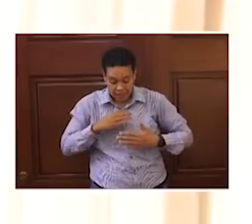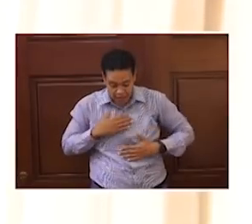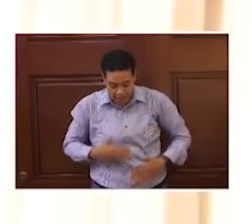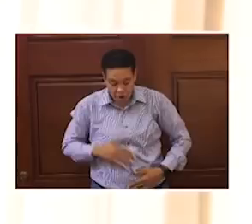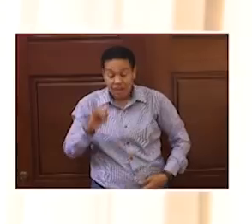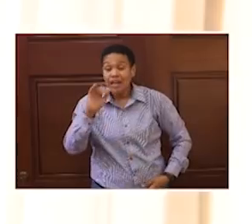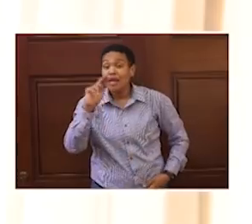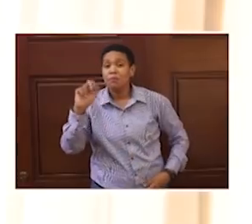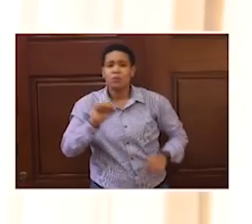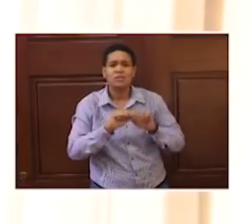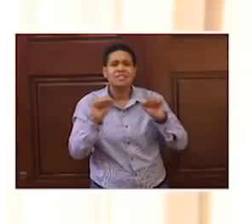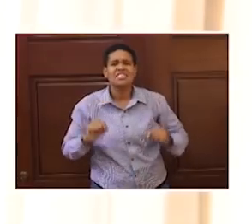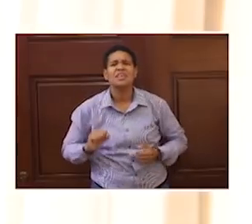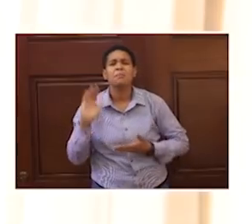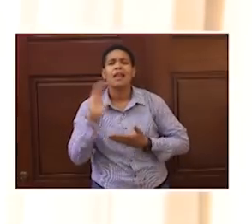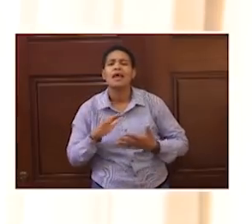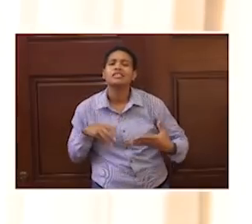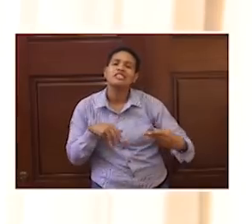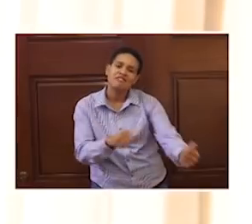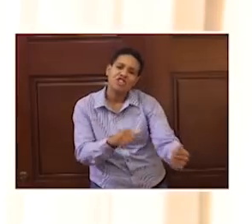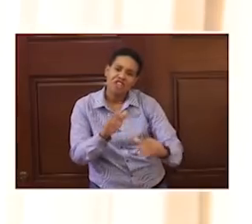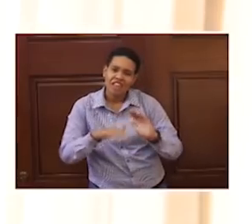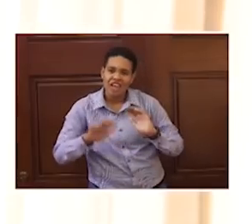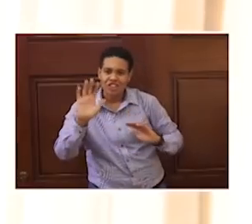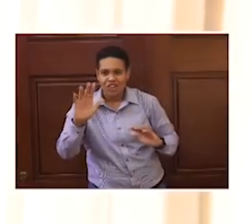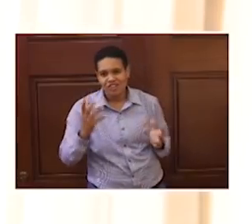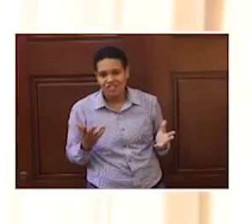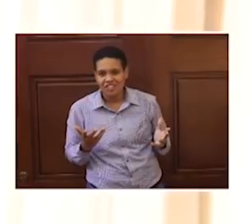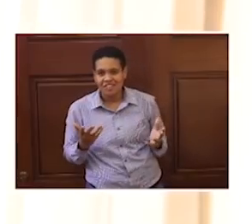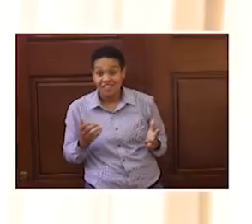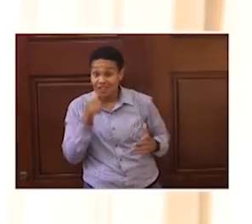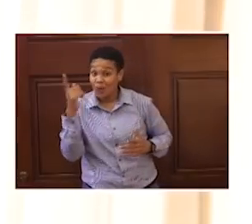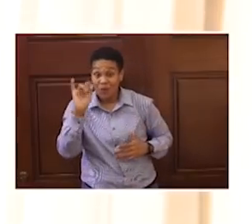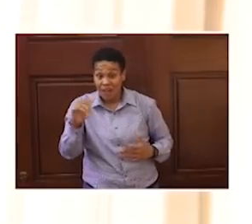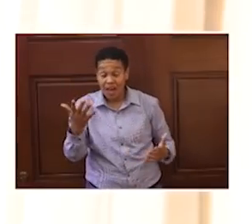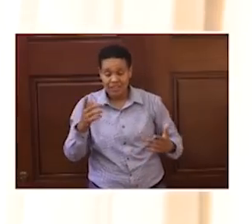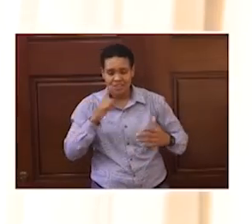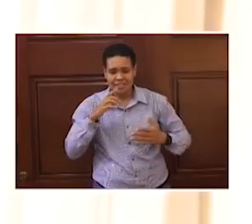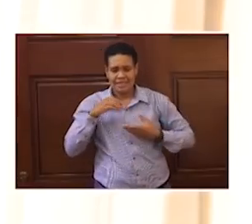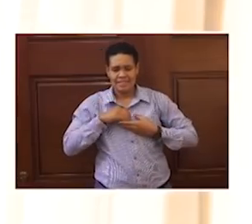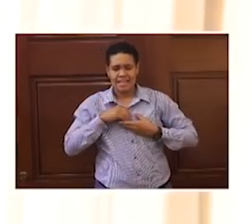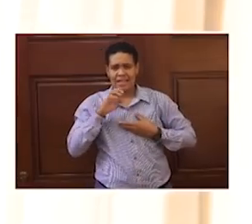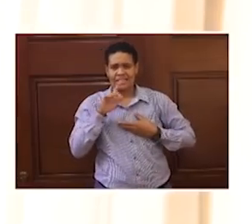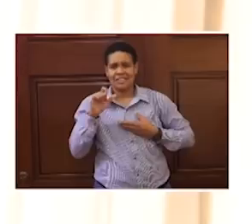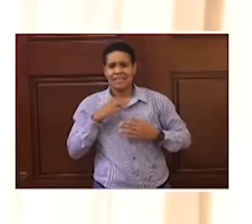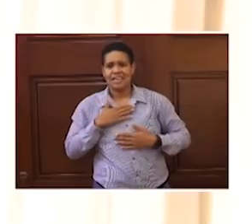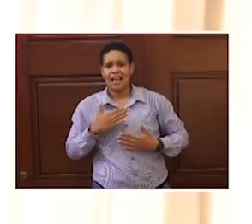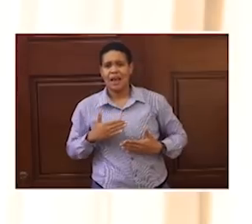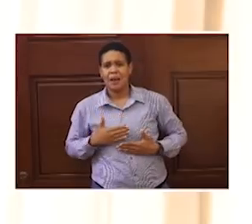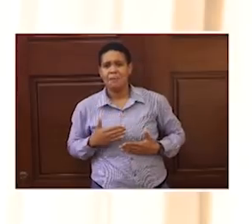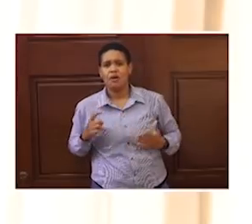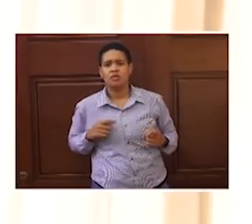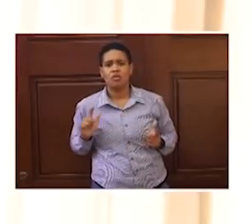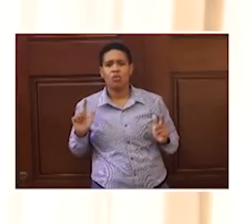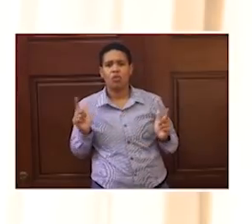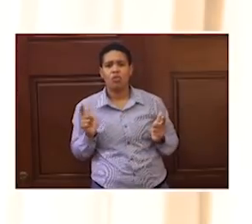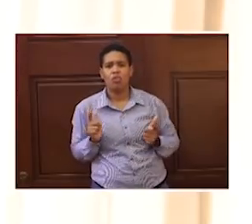is less efficient than yours. And not only that, the cells in the body are also diminished. So once they